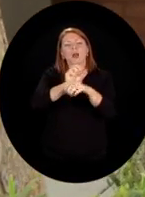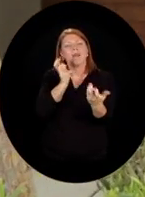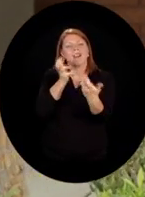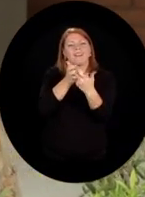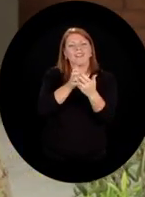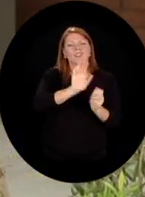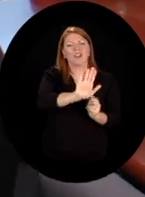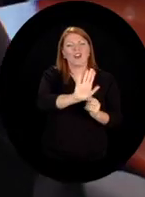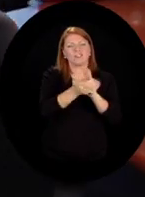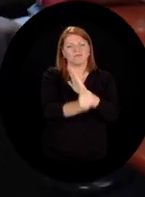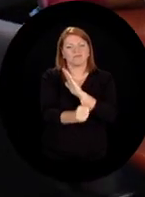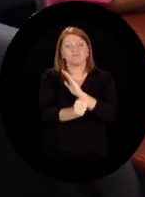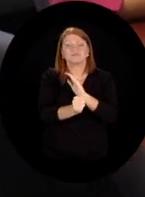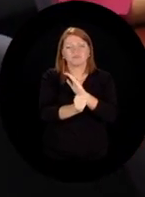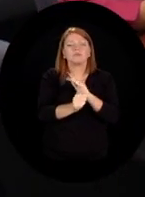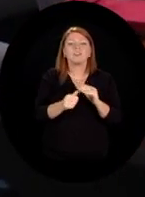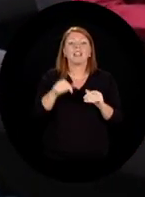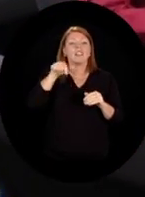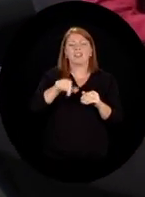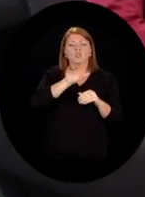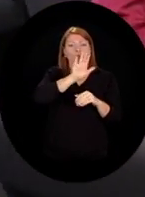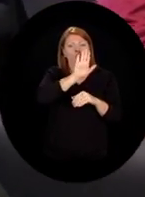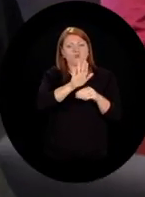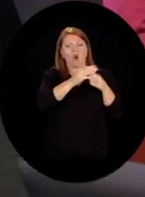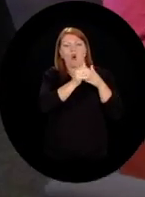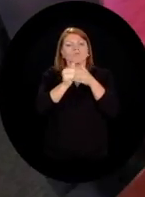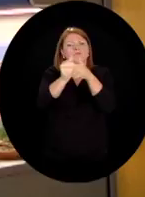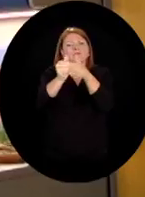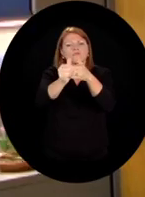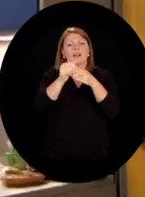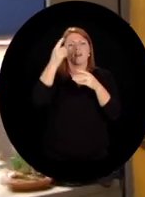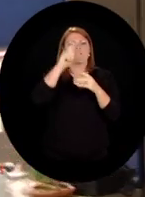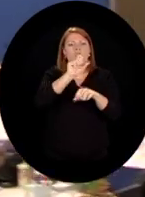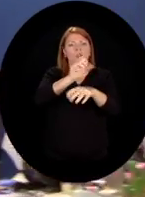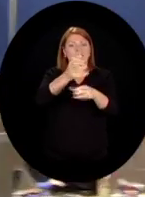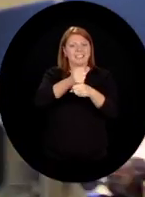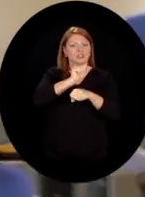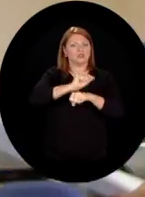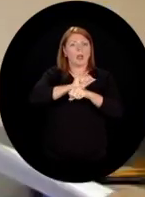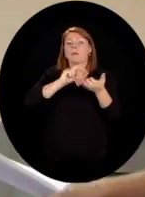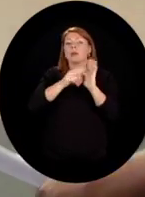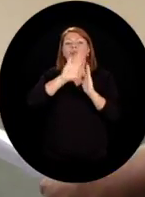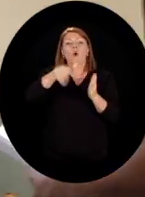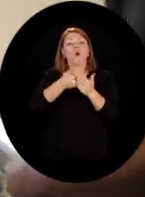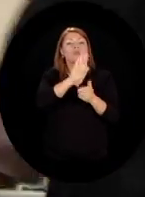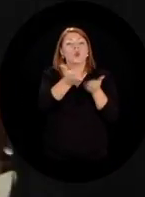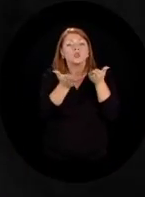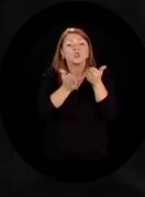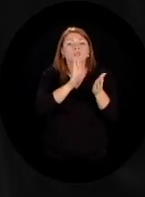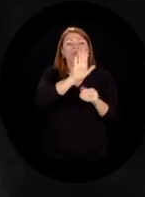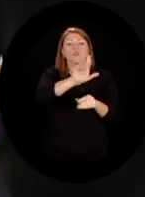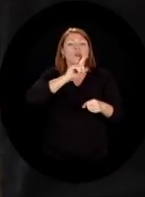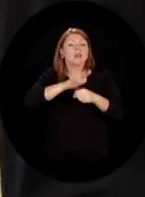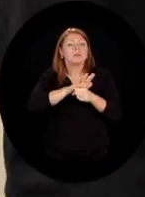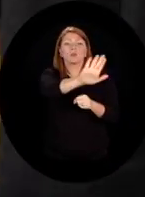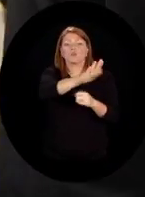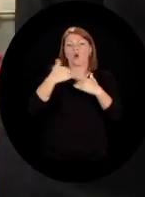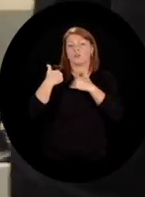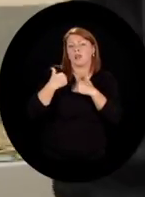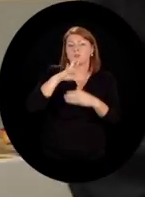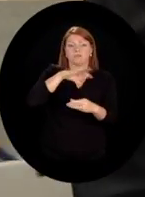you can do. This is your personal pathway to employment. It includes your services, commitments, and